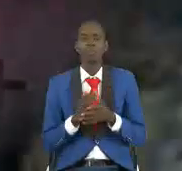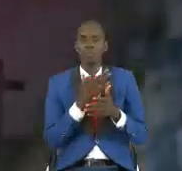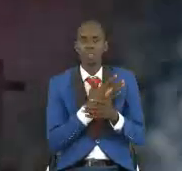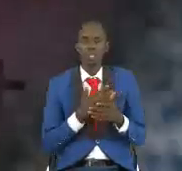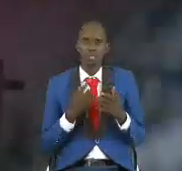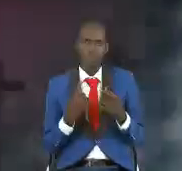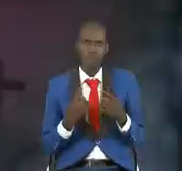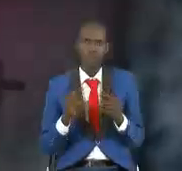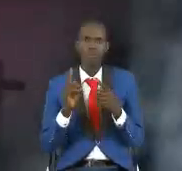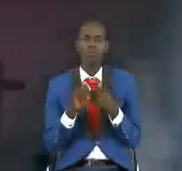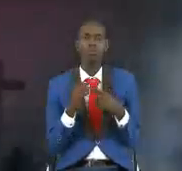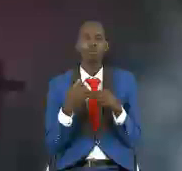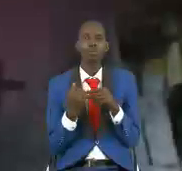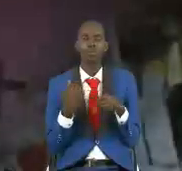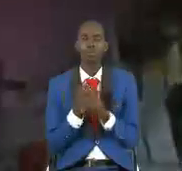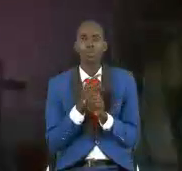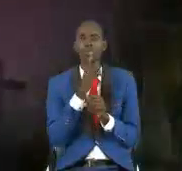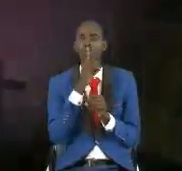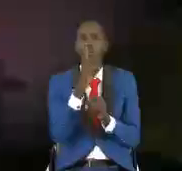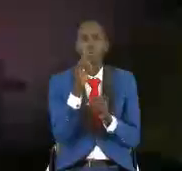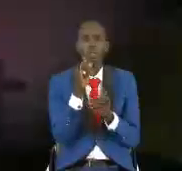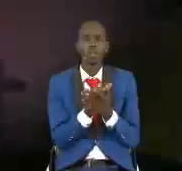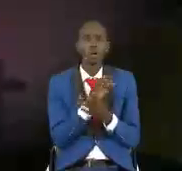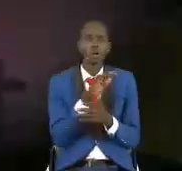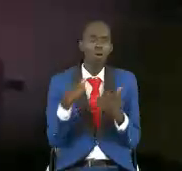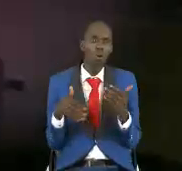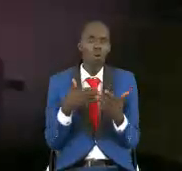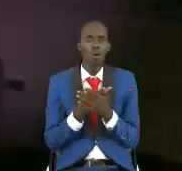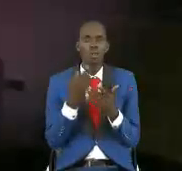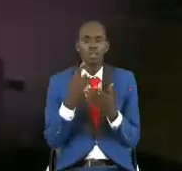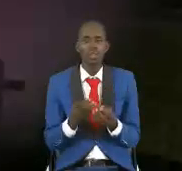make sure that all the information on the card